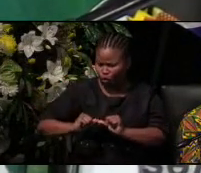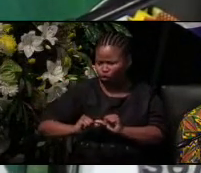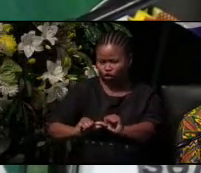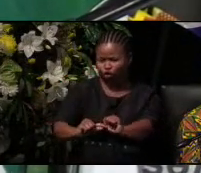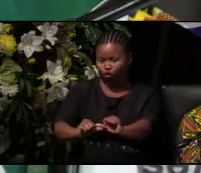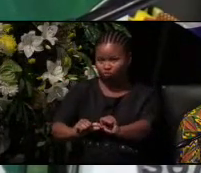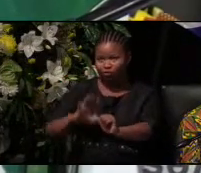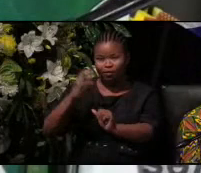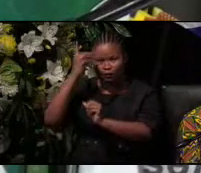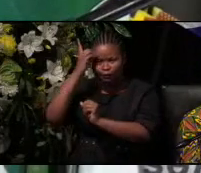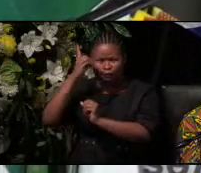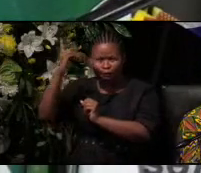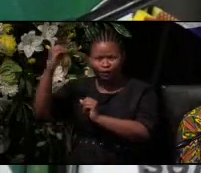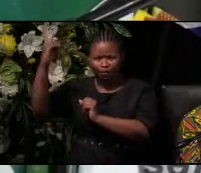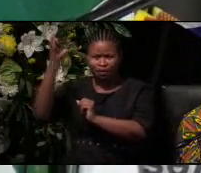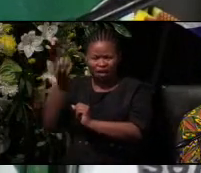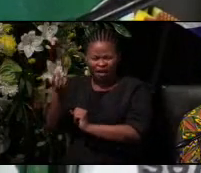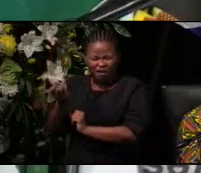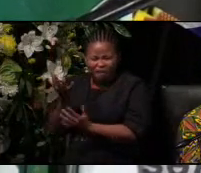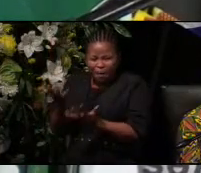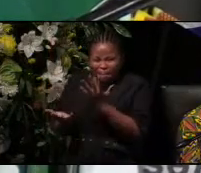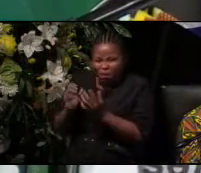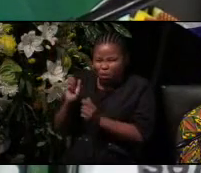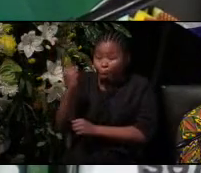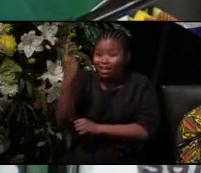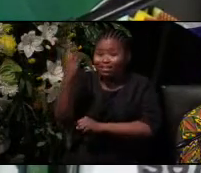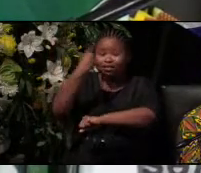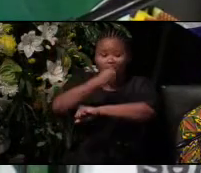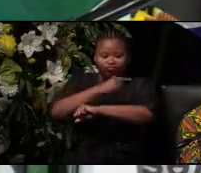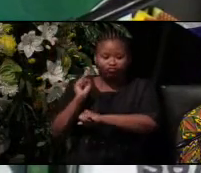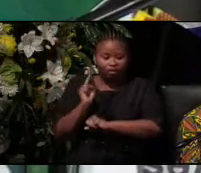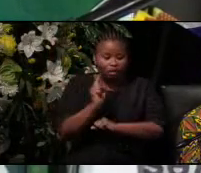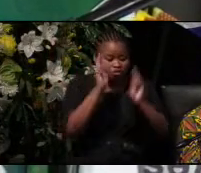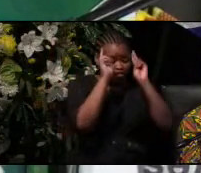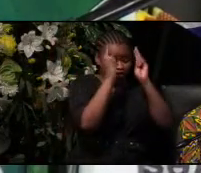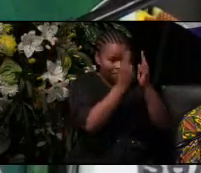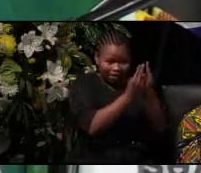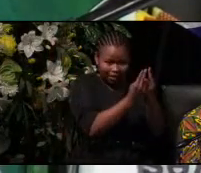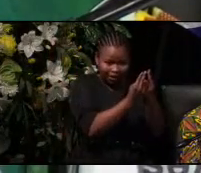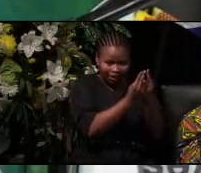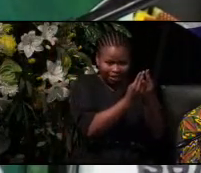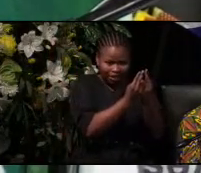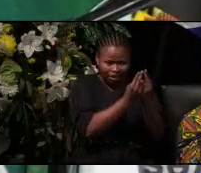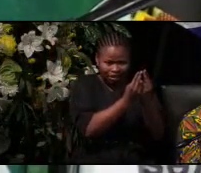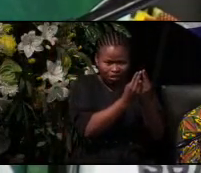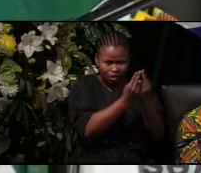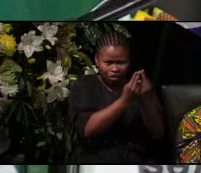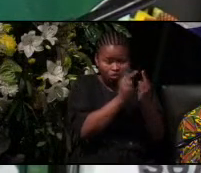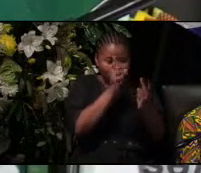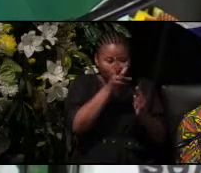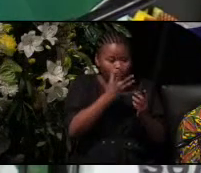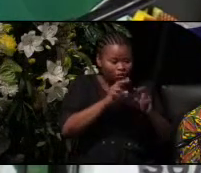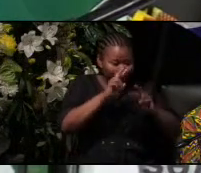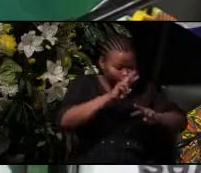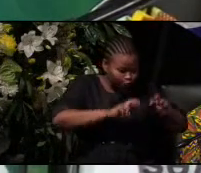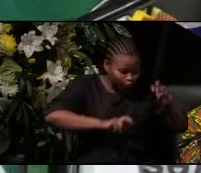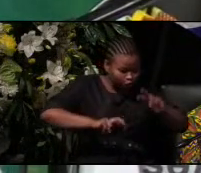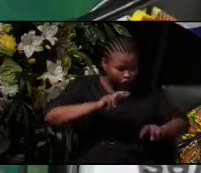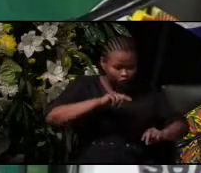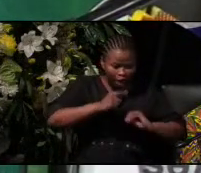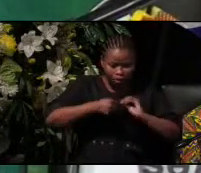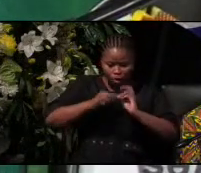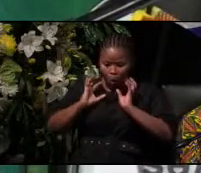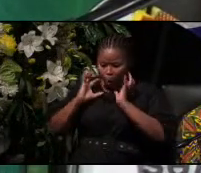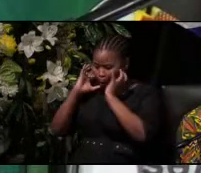have dreams that maybe one day when you come to this University you'll go and do your research in the